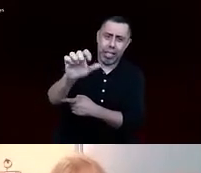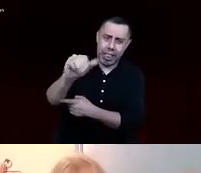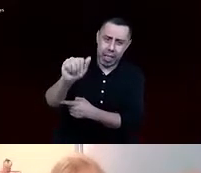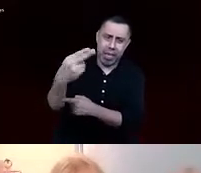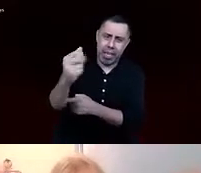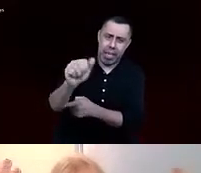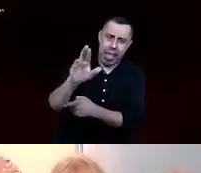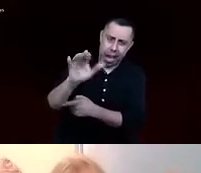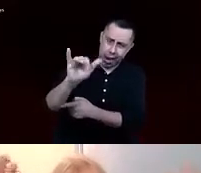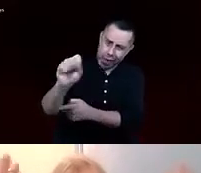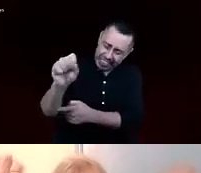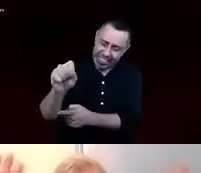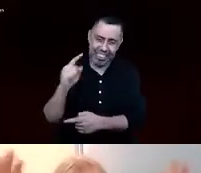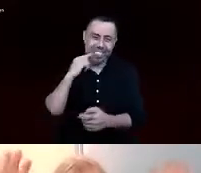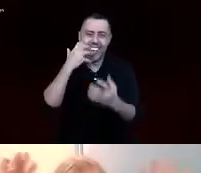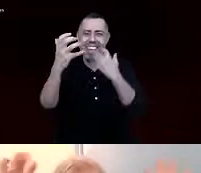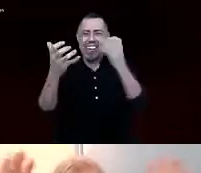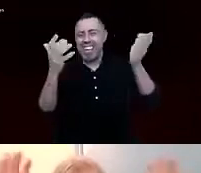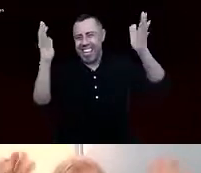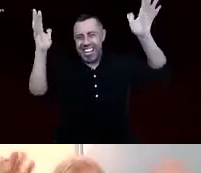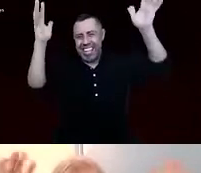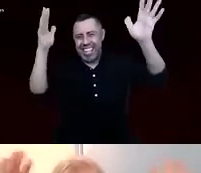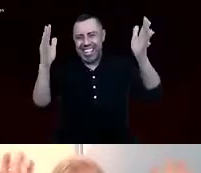Harris. Yes!